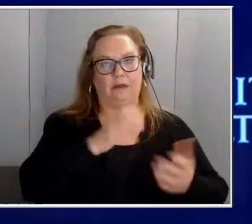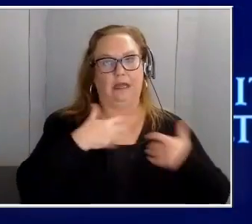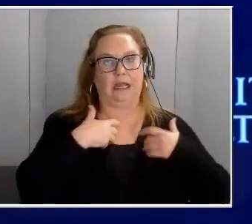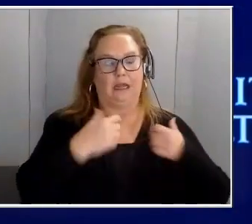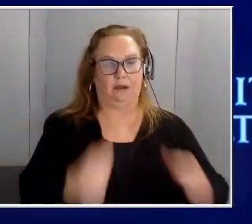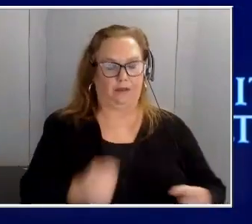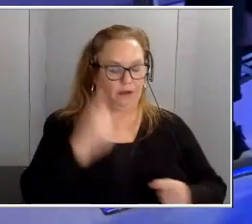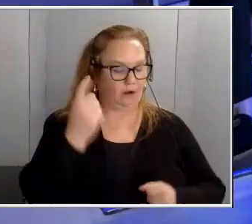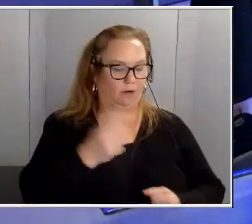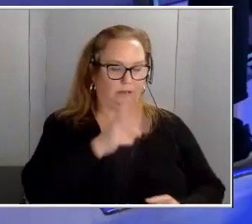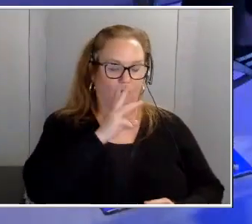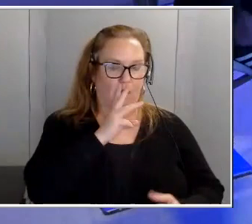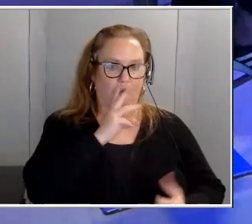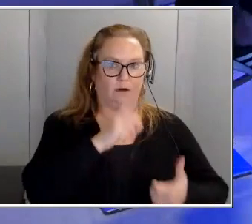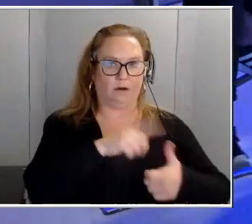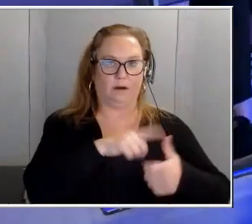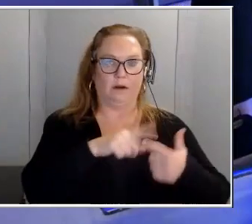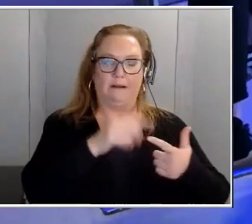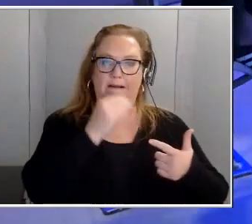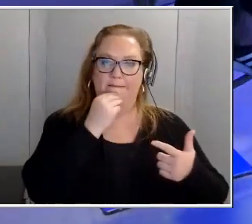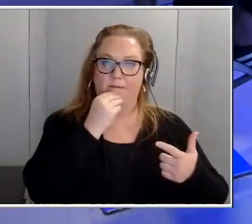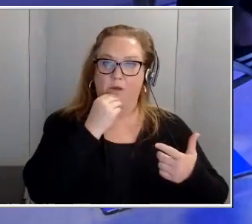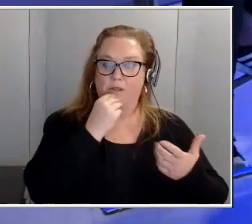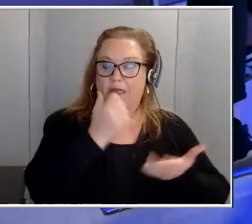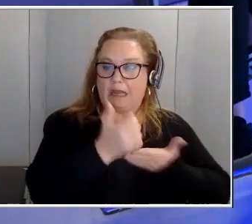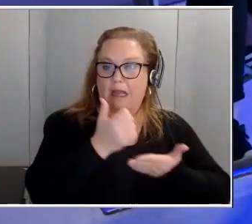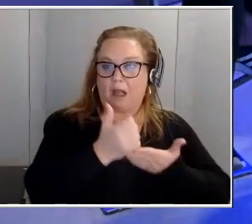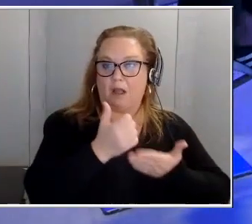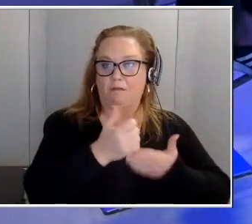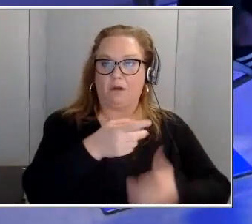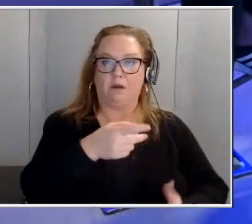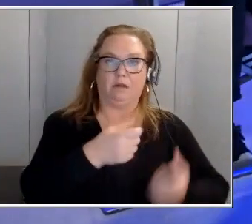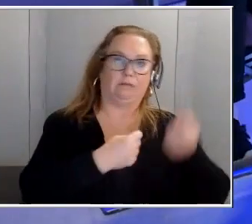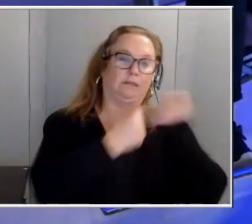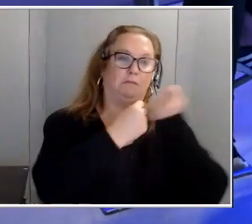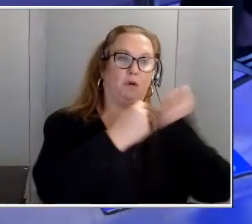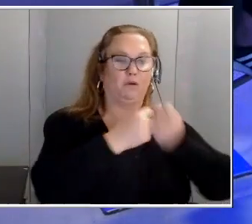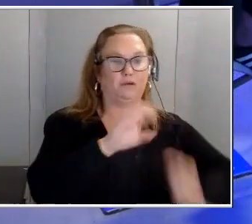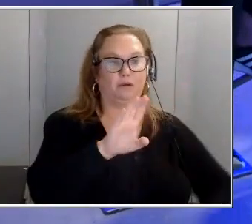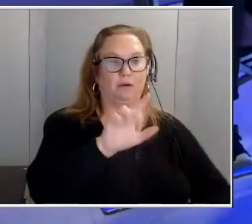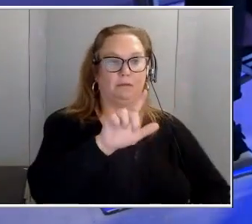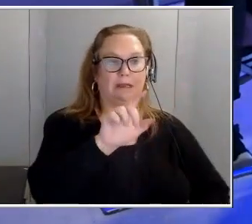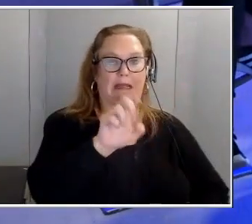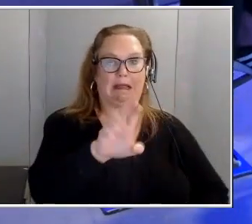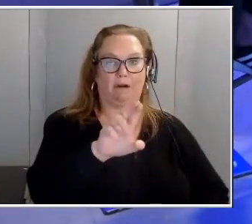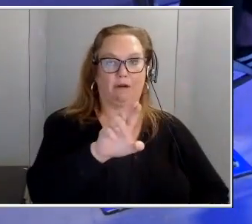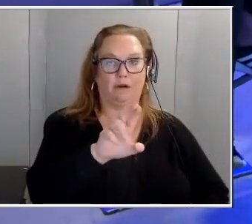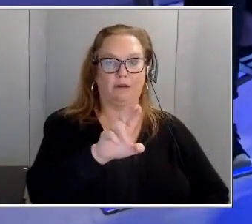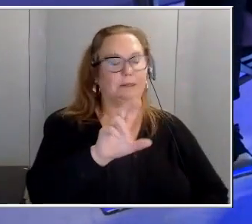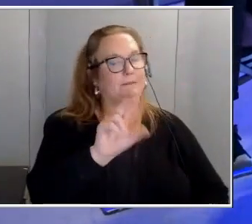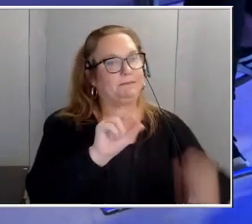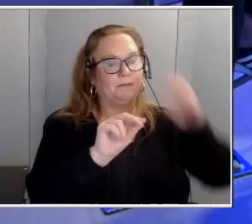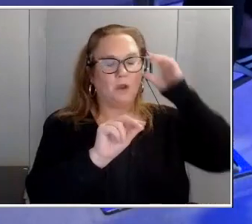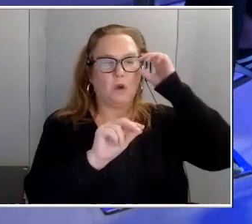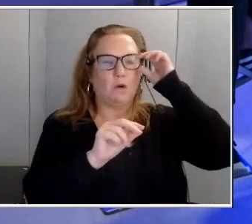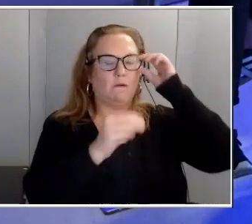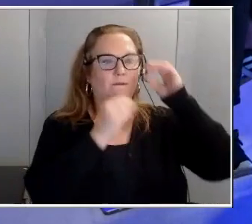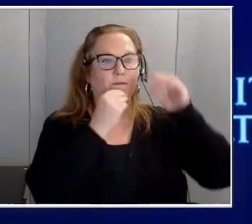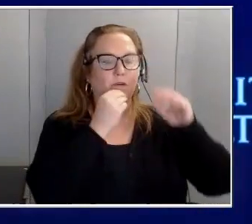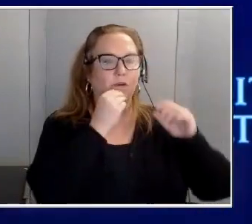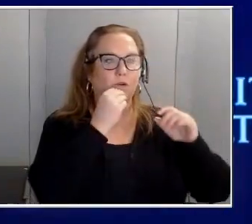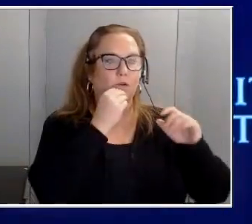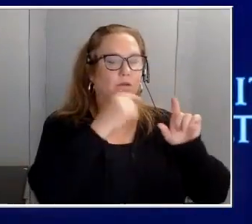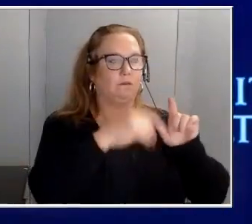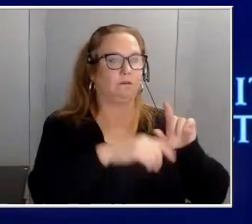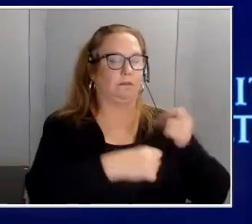always, to drink. Always. Any foods though that can maybe just be pro-bladder? No real foods that have been identified as pro-bladder. Some foods